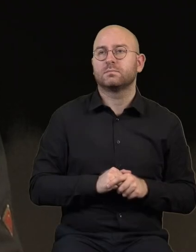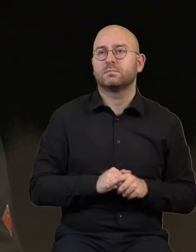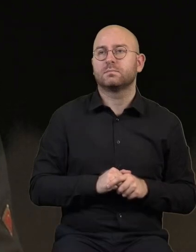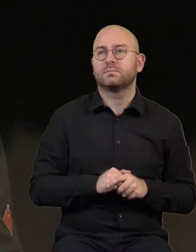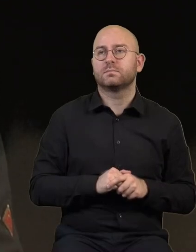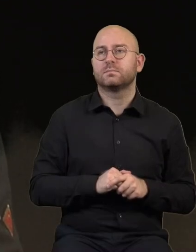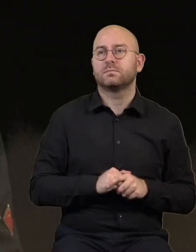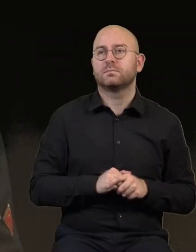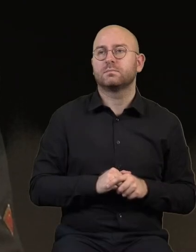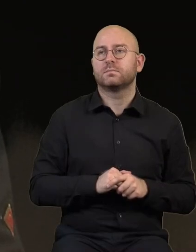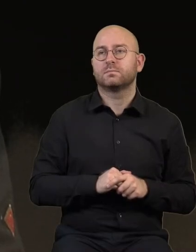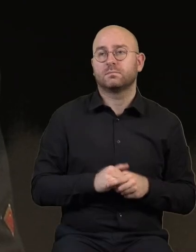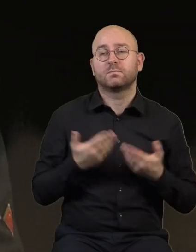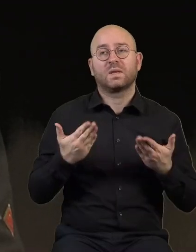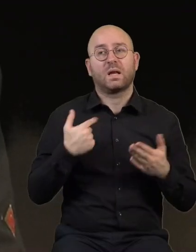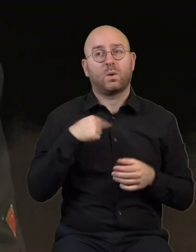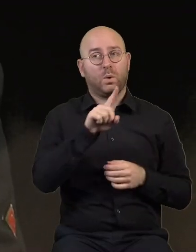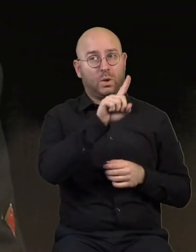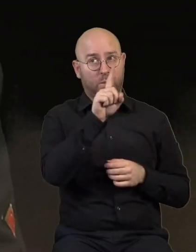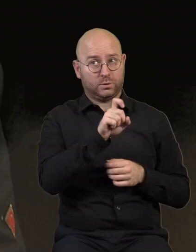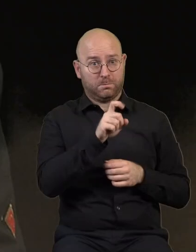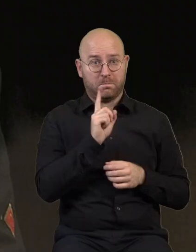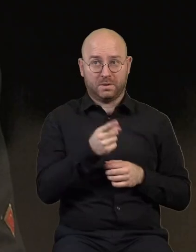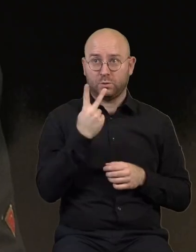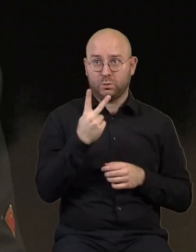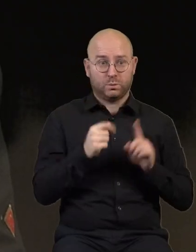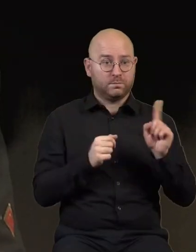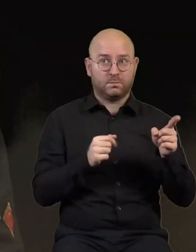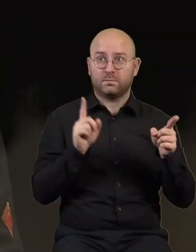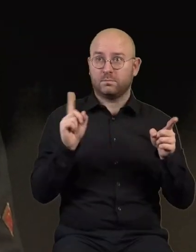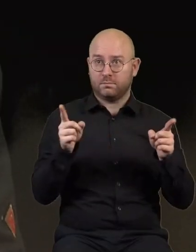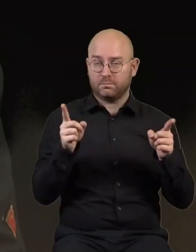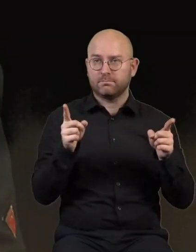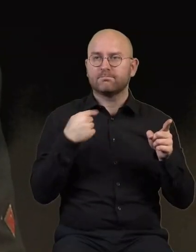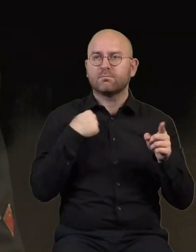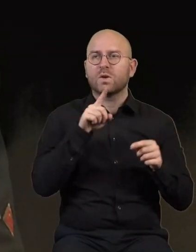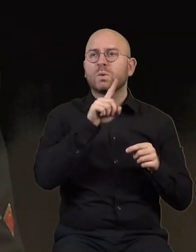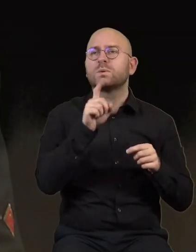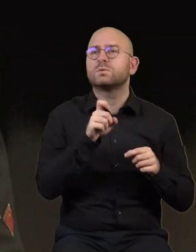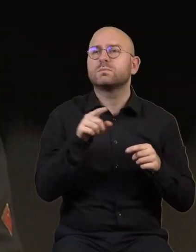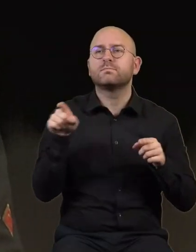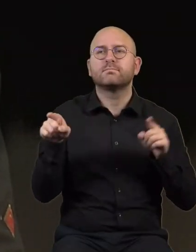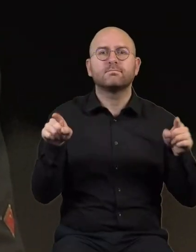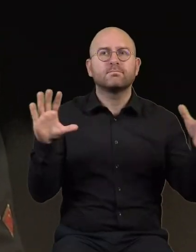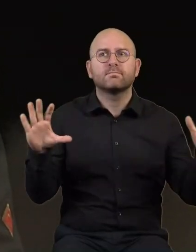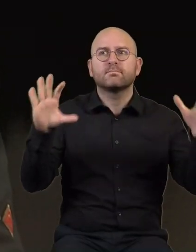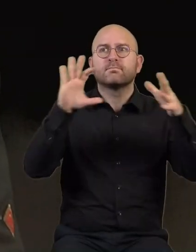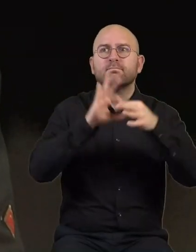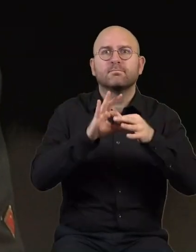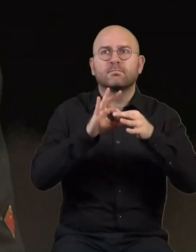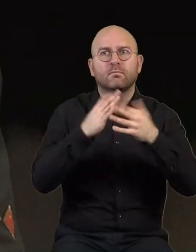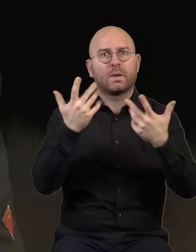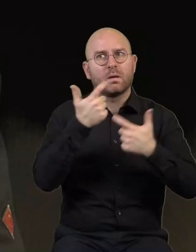defense industry to increase their production capacity without